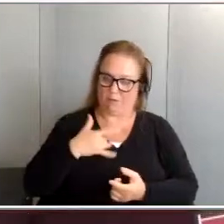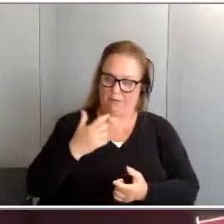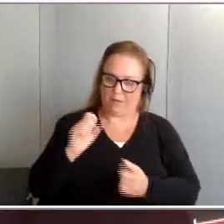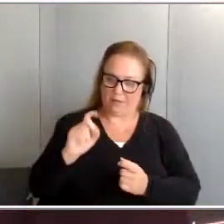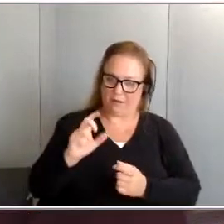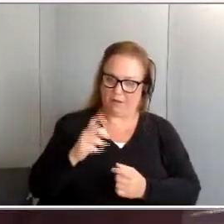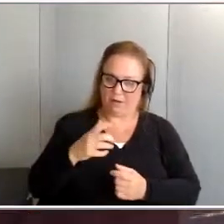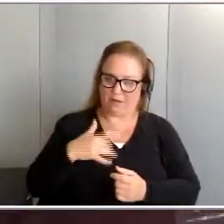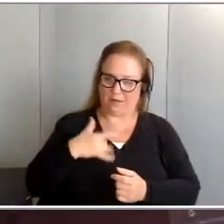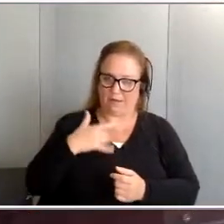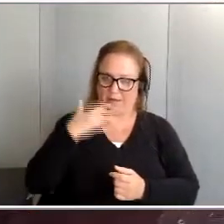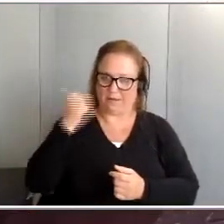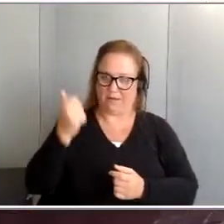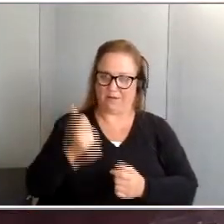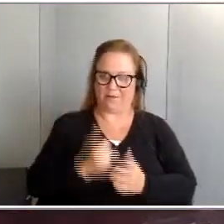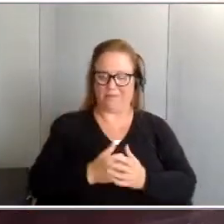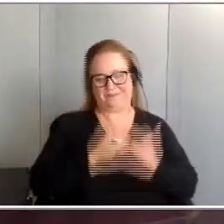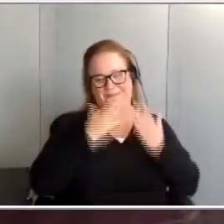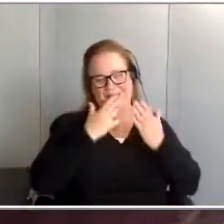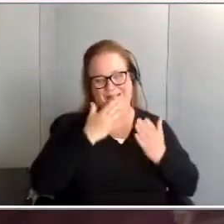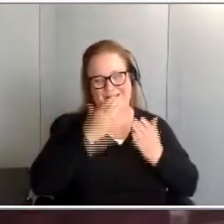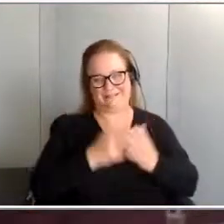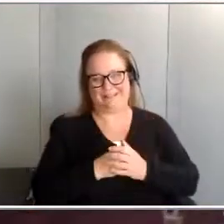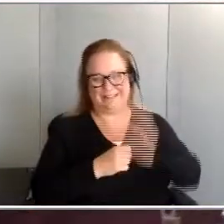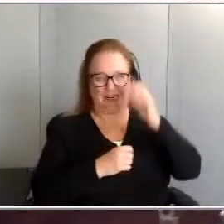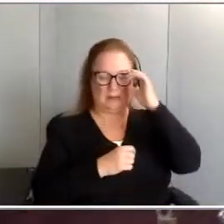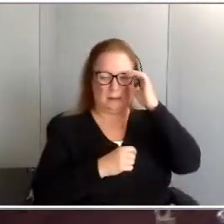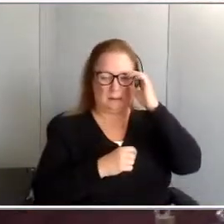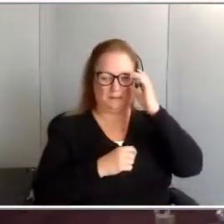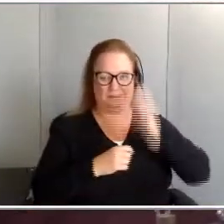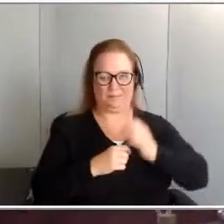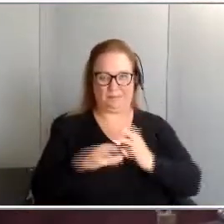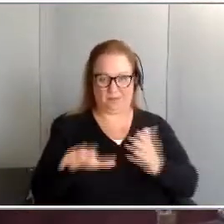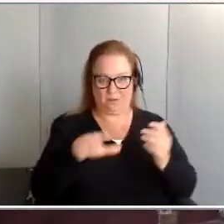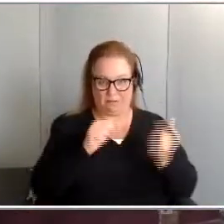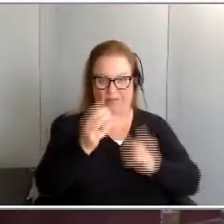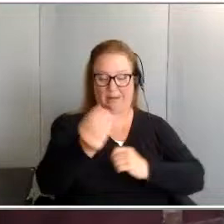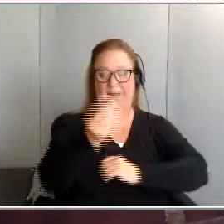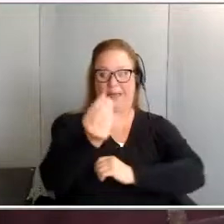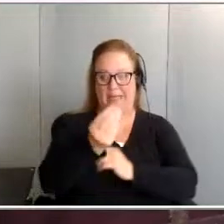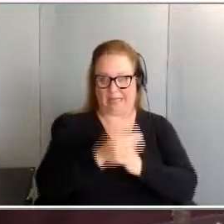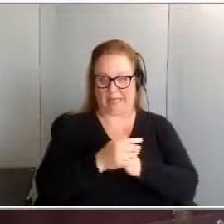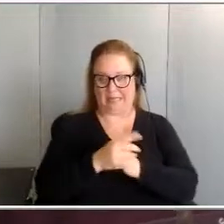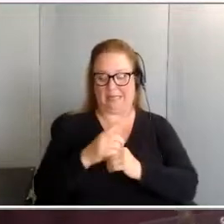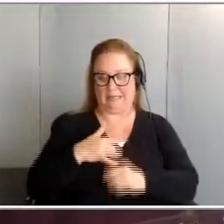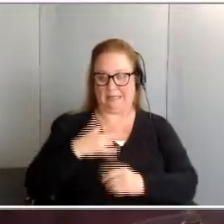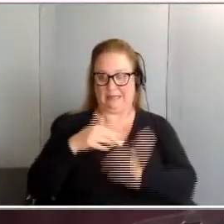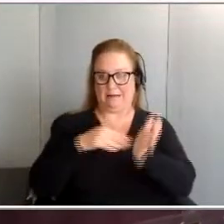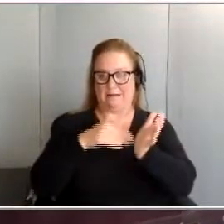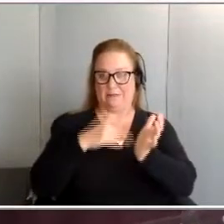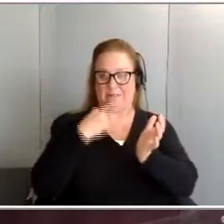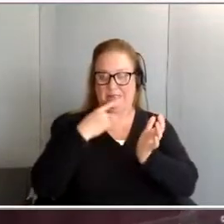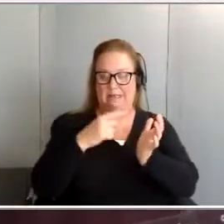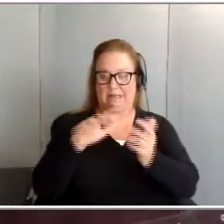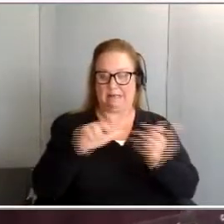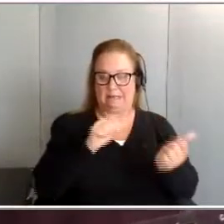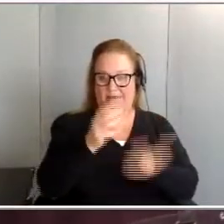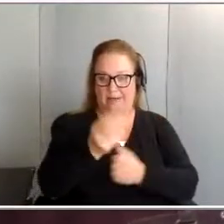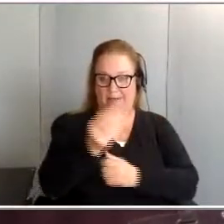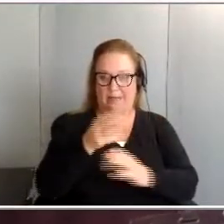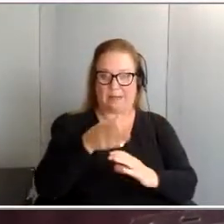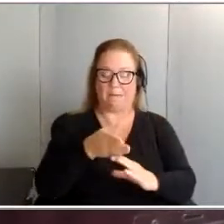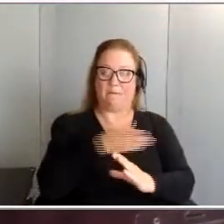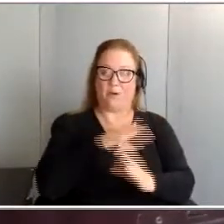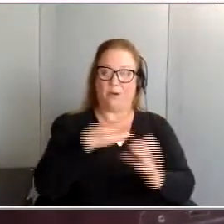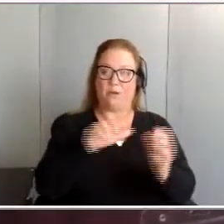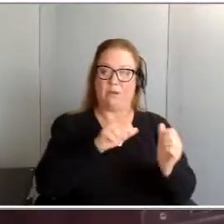better. Thank you. Now, it sounds like you're going to leave on Monday, is what the doctors are telling you. But before, what do you